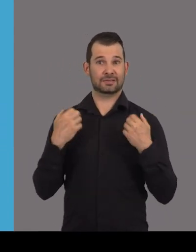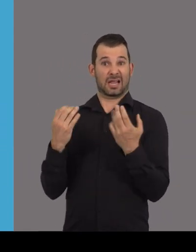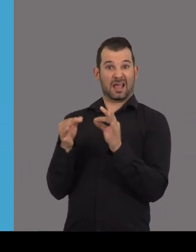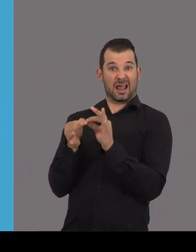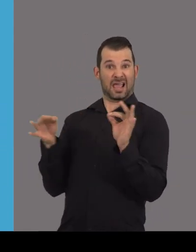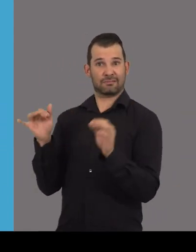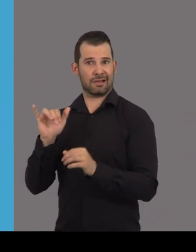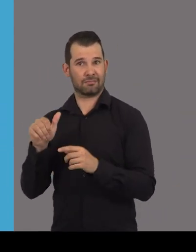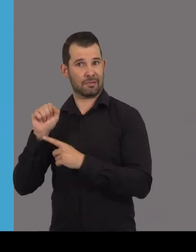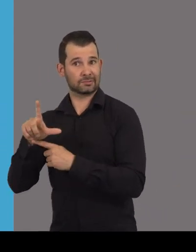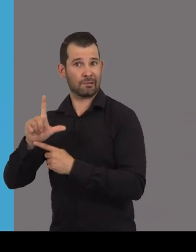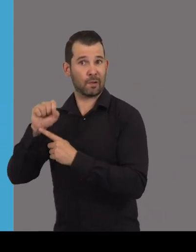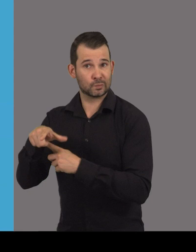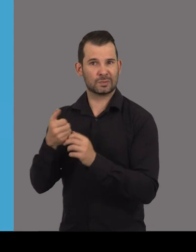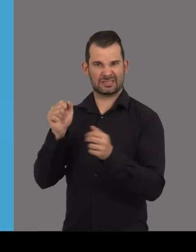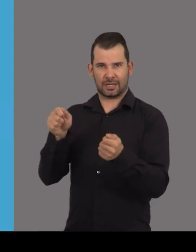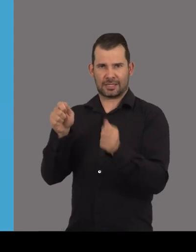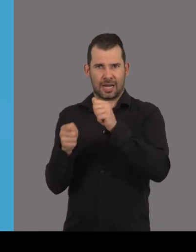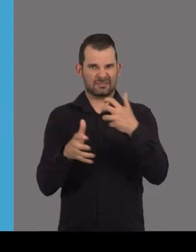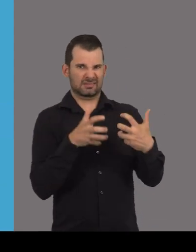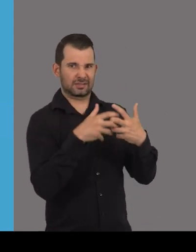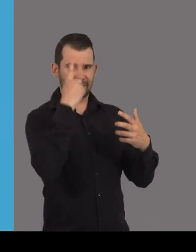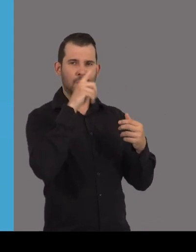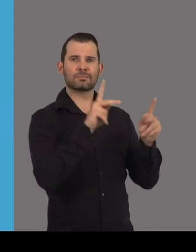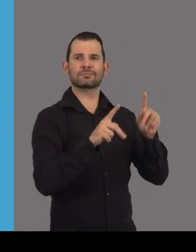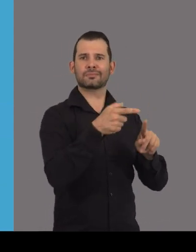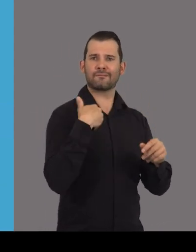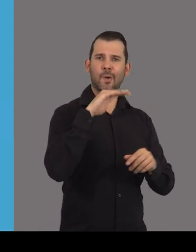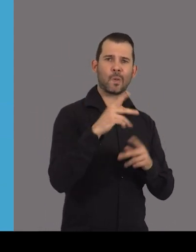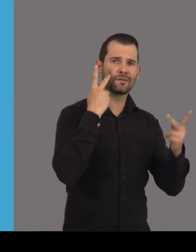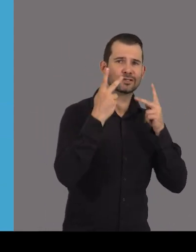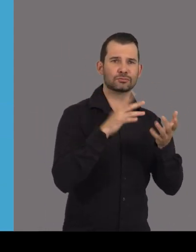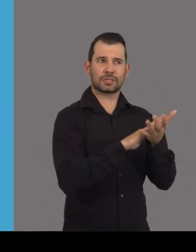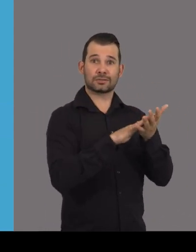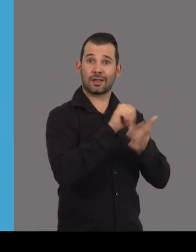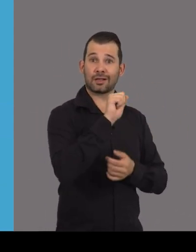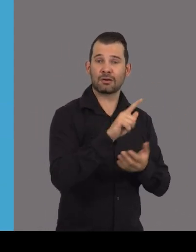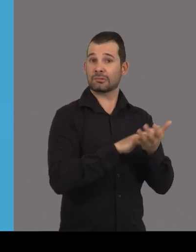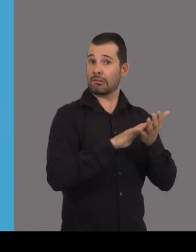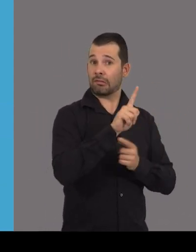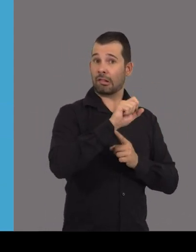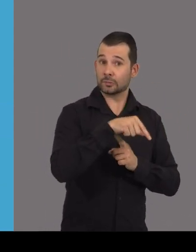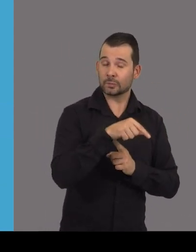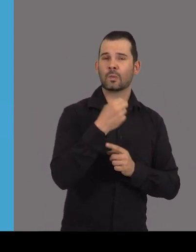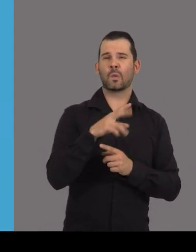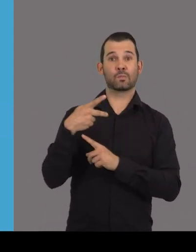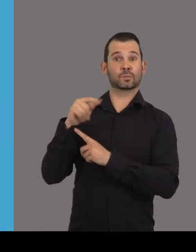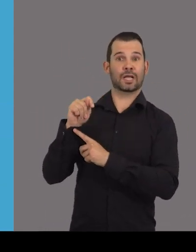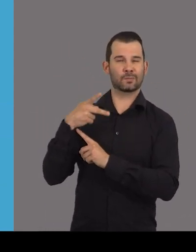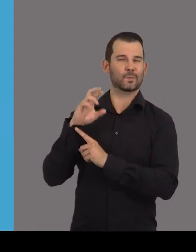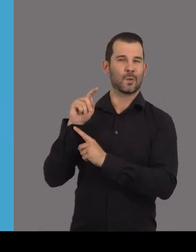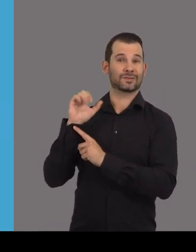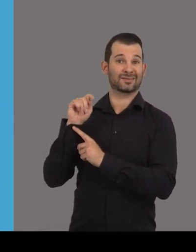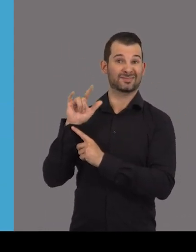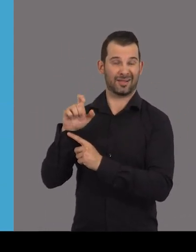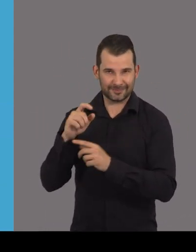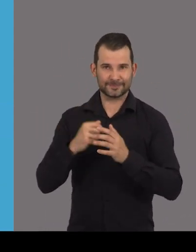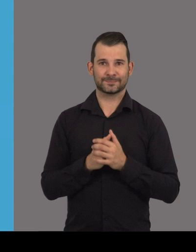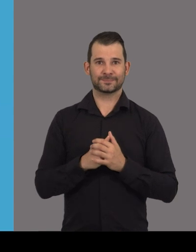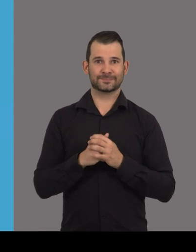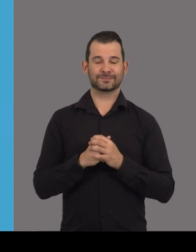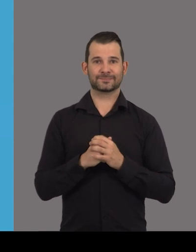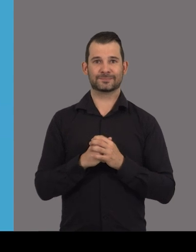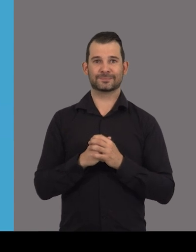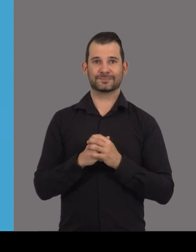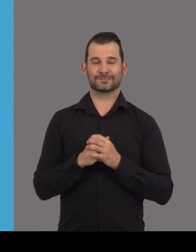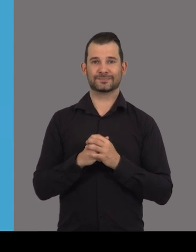There are sign languages like ASL or LSQ, which can then be adapted to individuals with low vision, to tactile ASL, tactile LSQ,